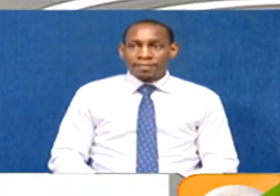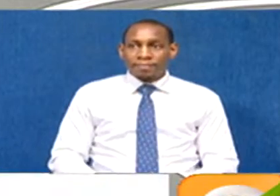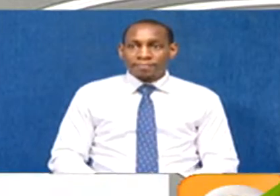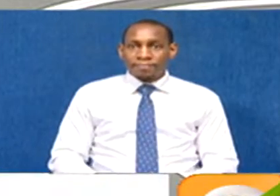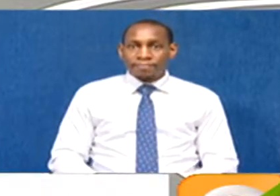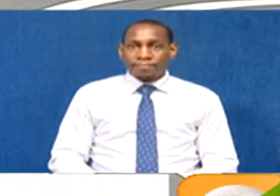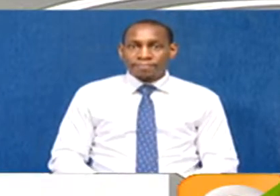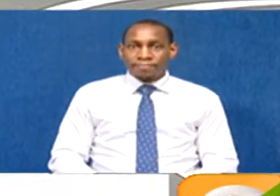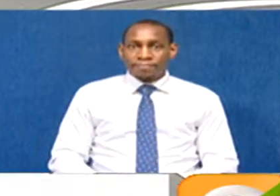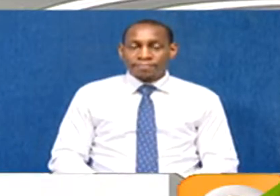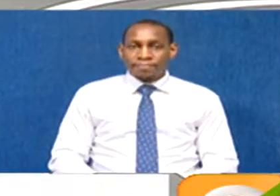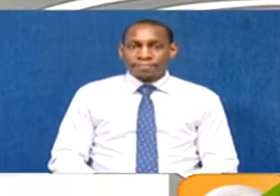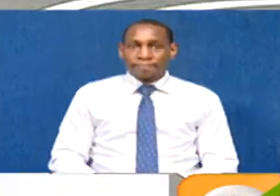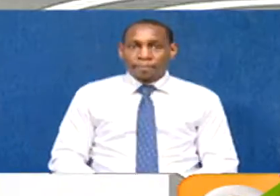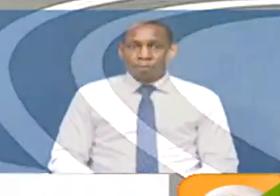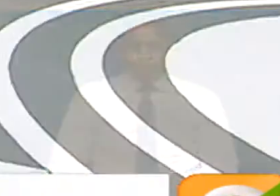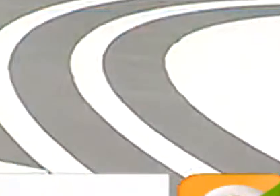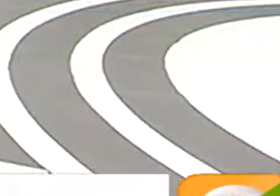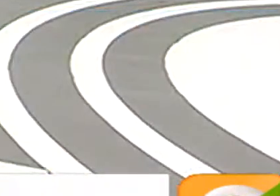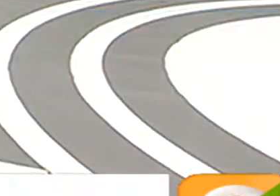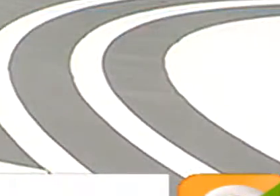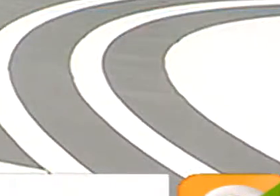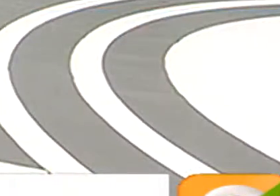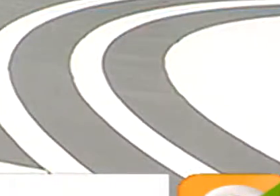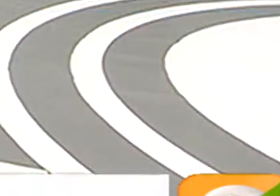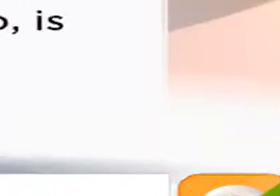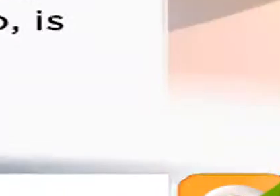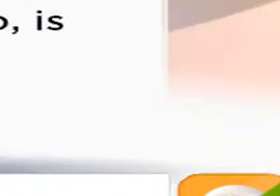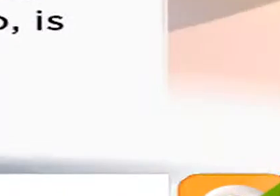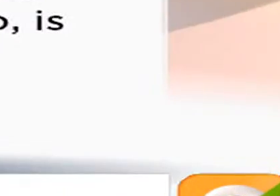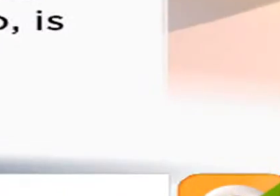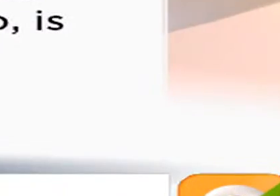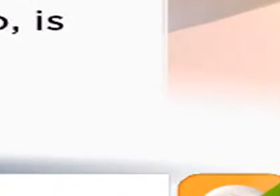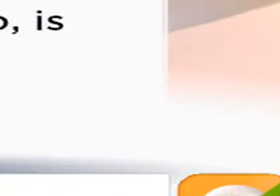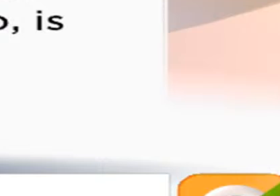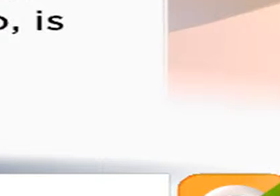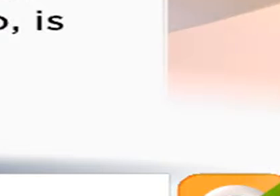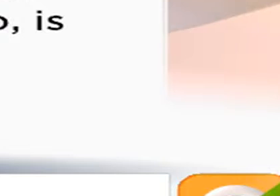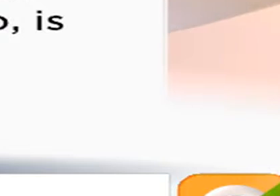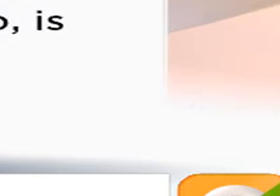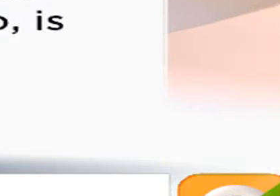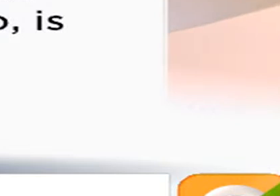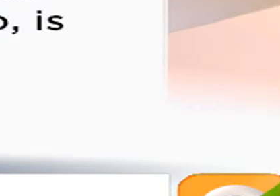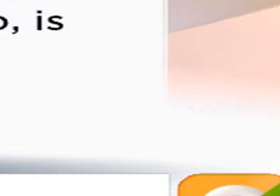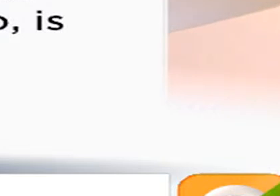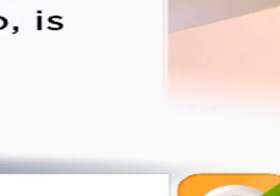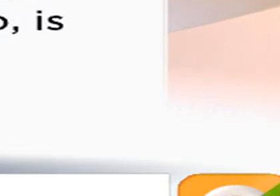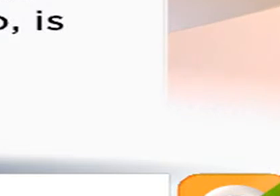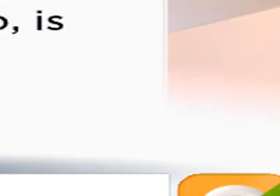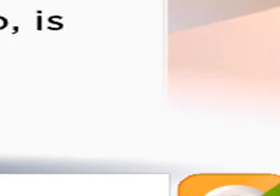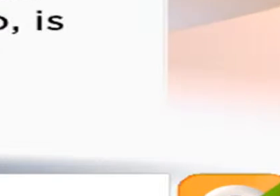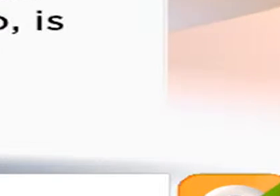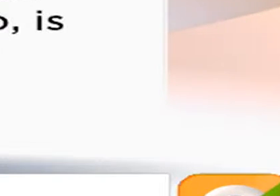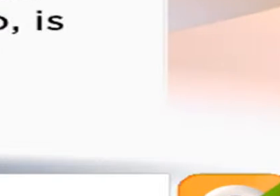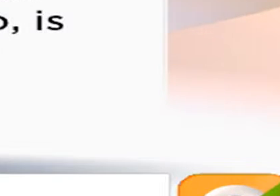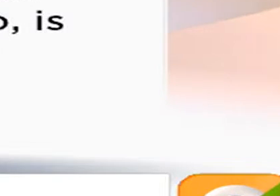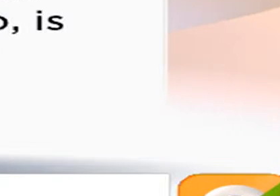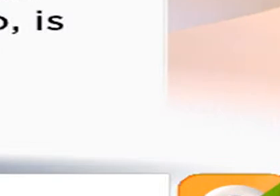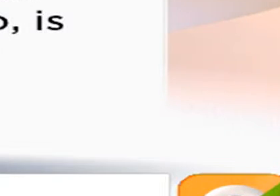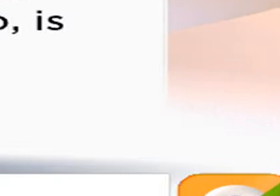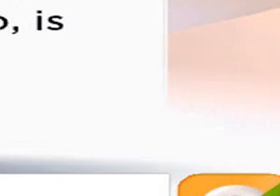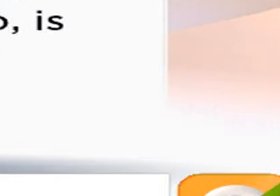You had to put that in, huh? Okay. Lester Cobb says, kindly ask Madame Alice what the law says with regard to the term of the